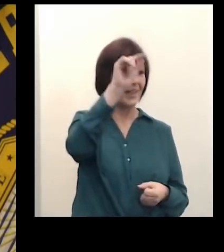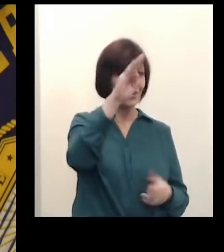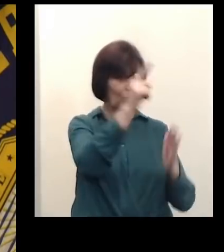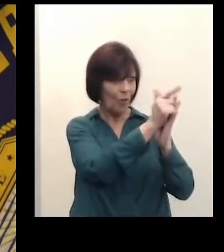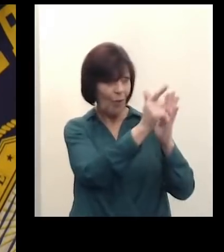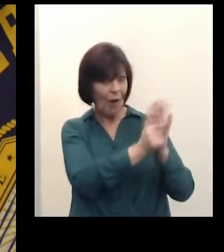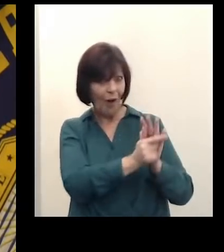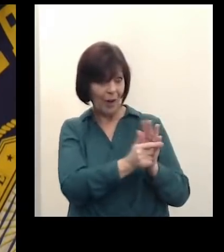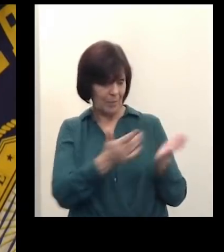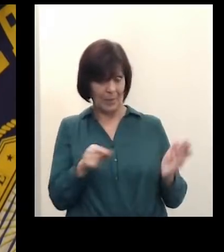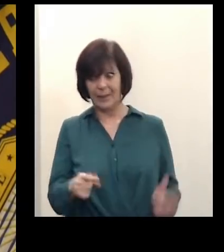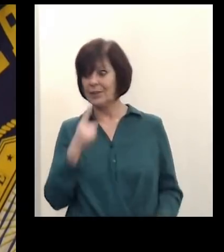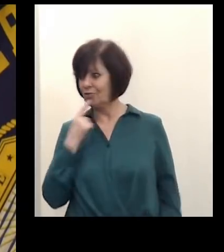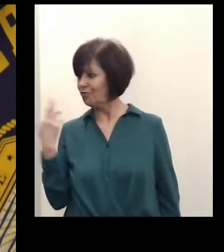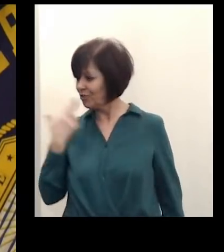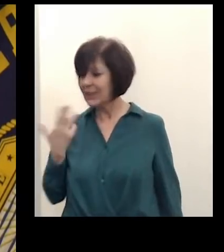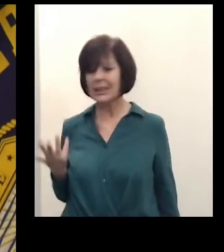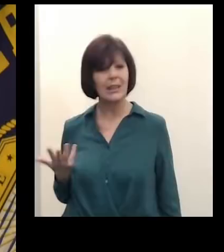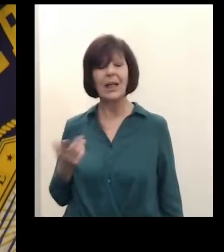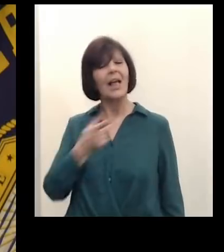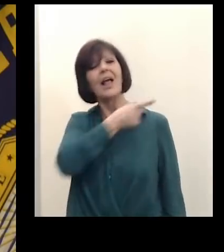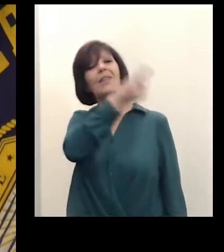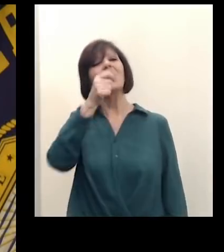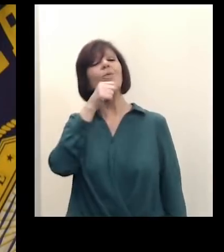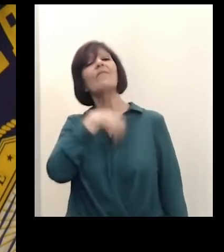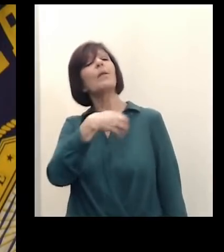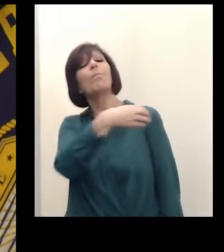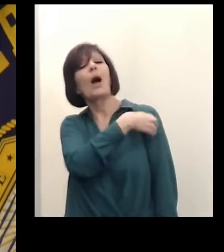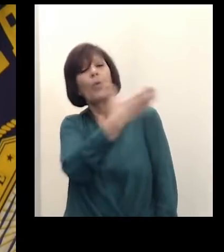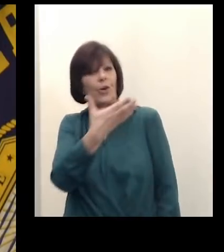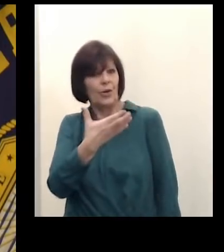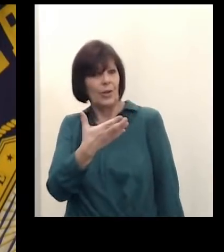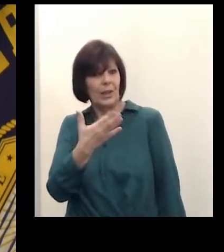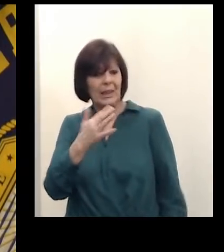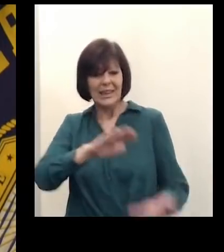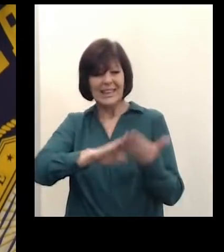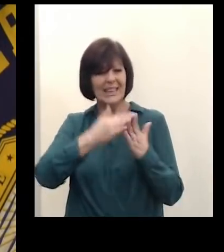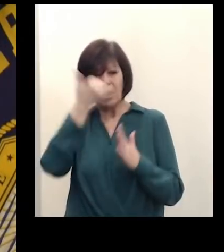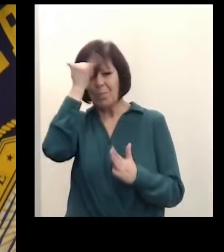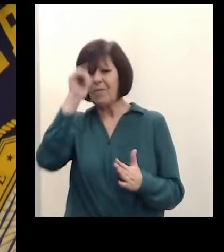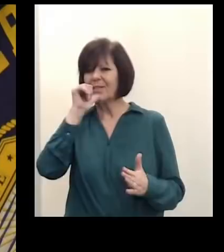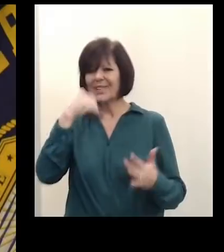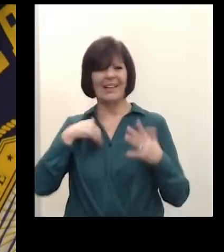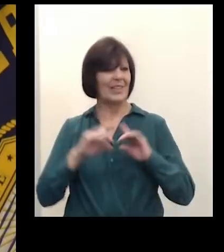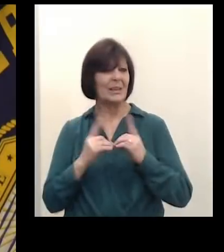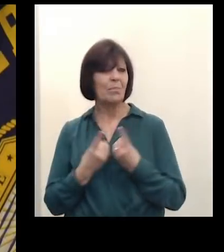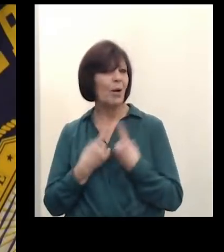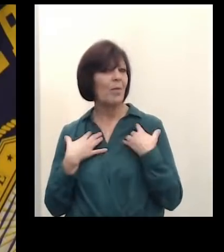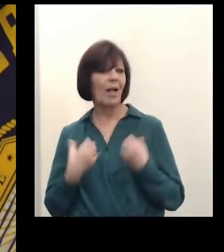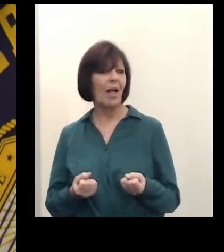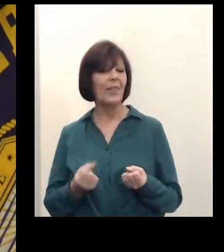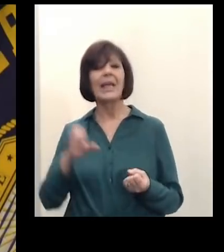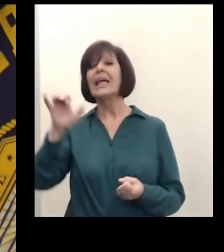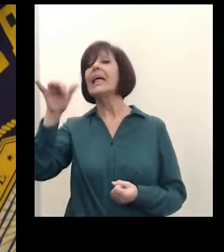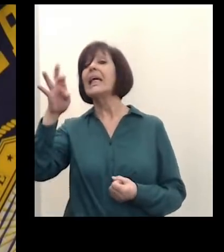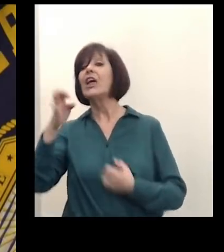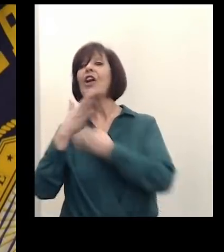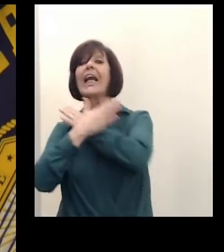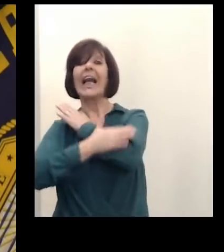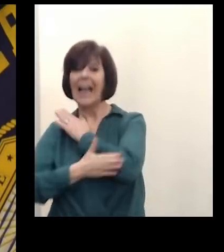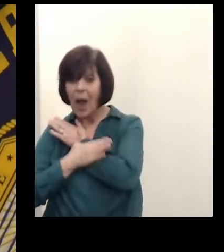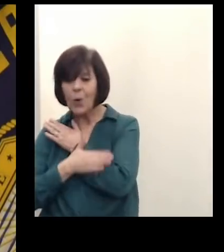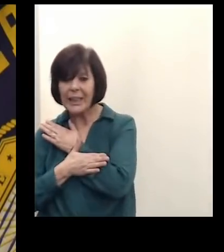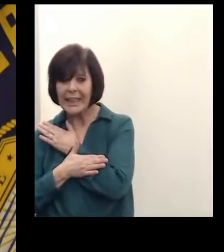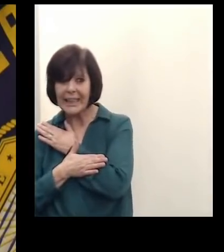reasons why, but they do not have them. The city of Buffalo does not have a Department of Health, but the Erie County Department of Health is the